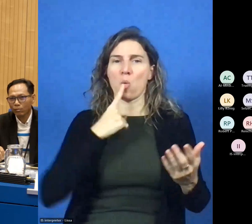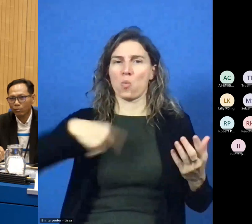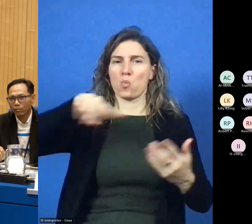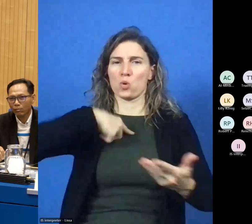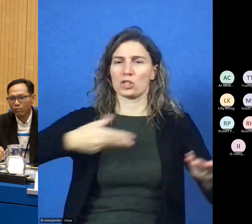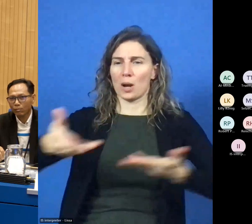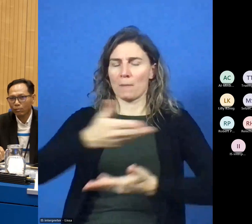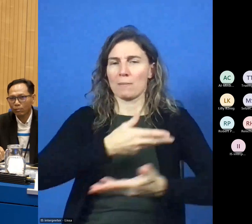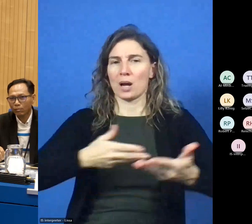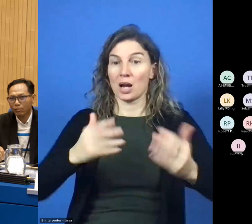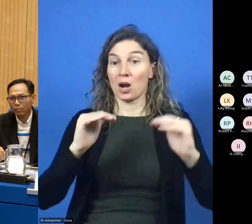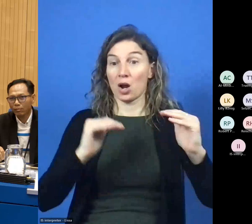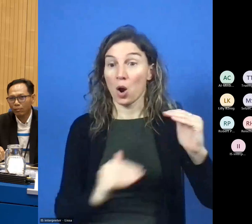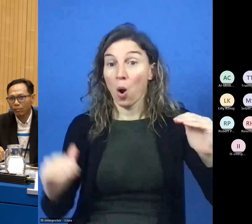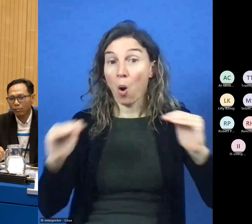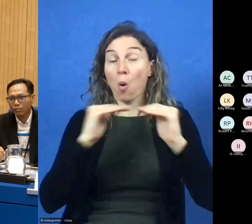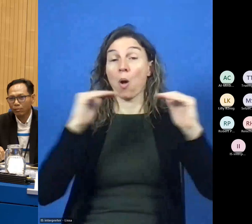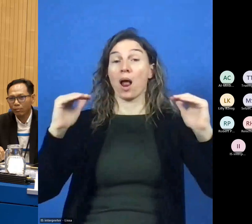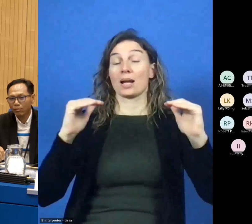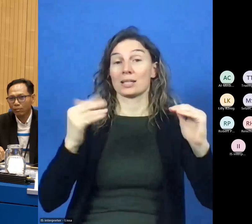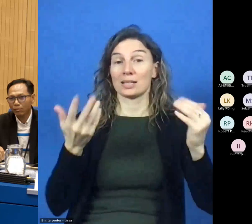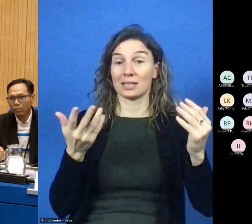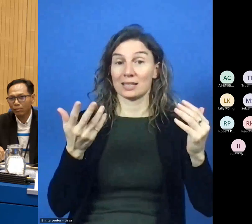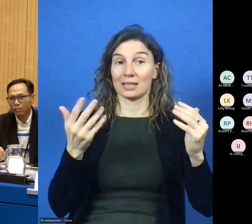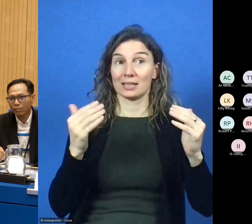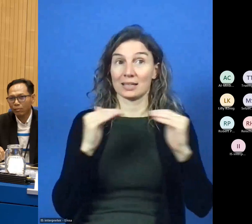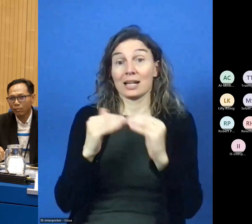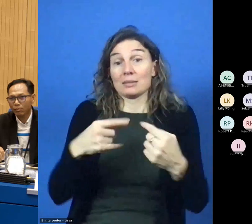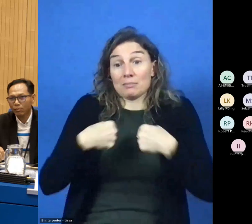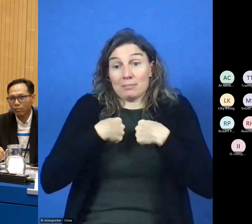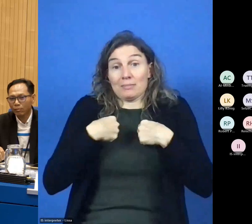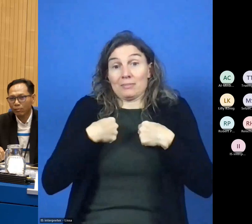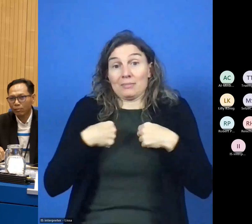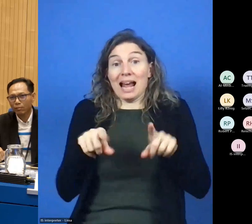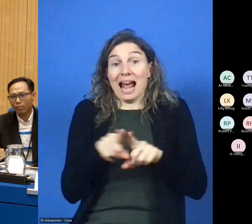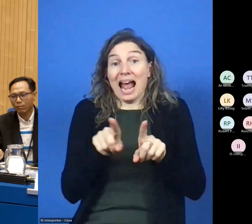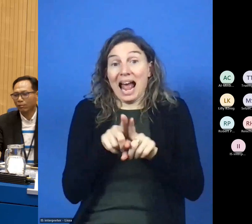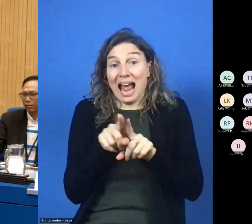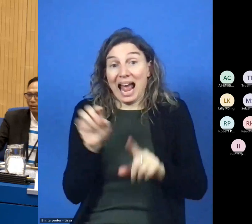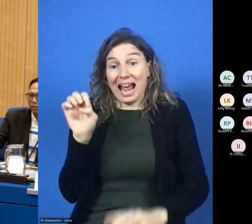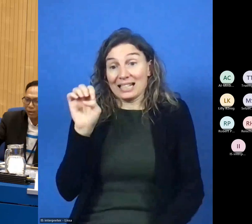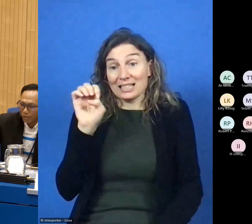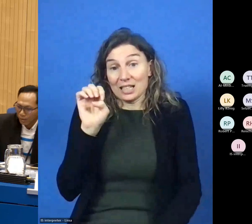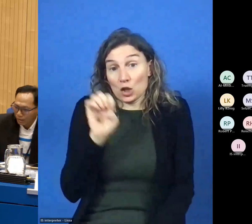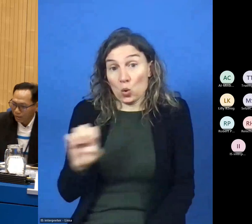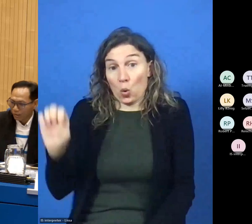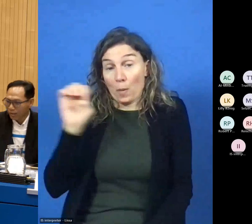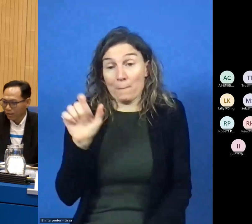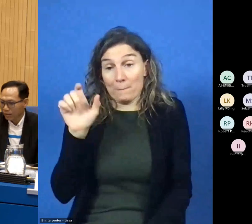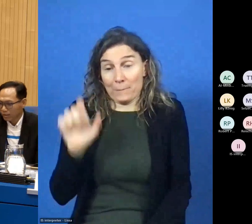I found, as a European, quite strange, I would say so.